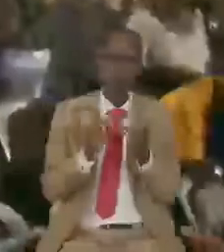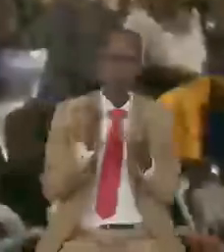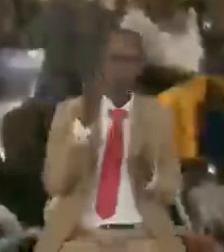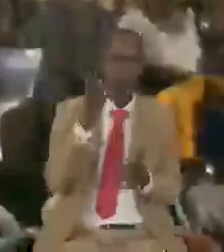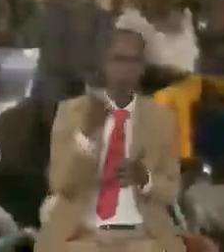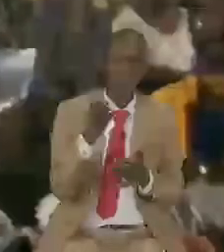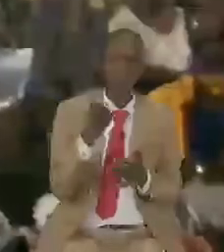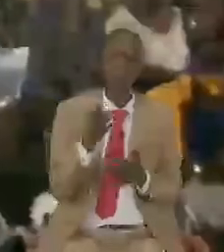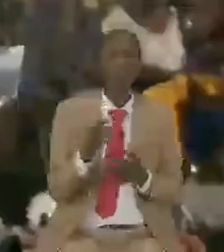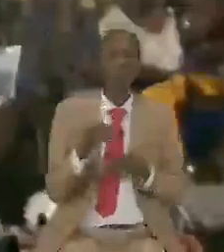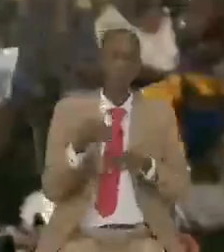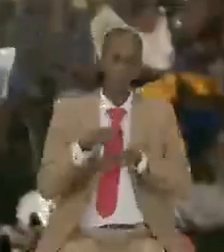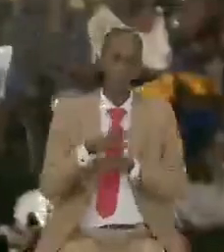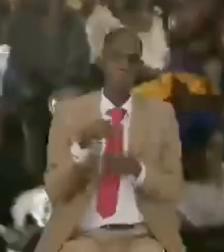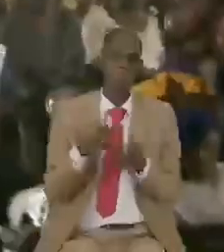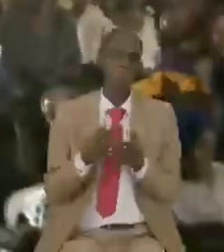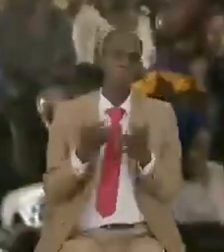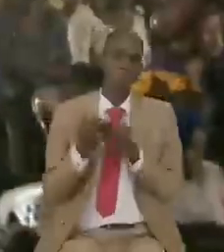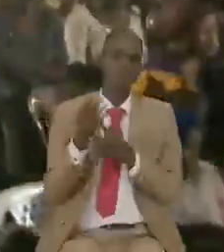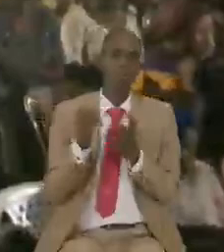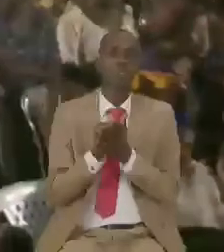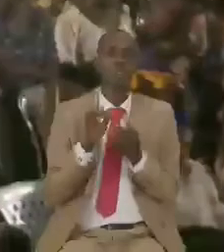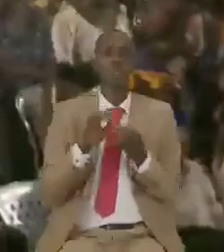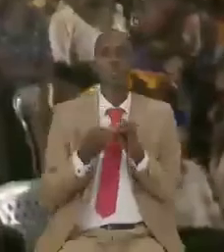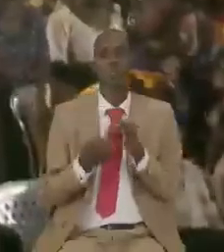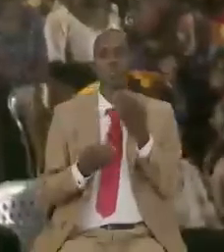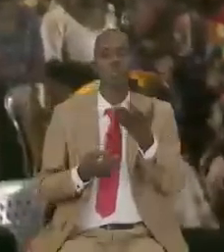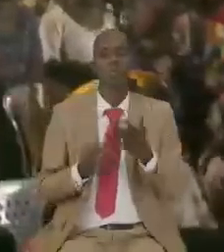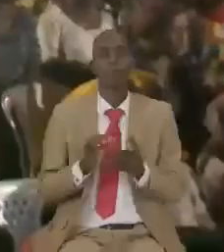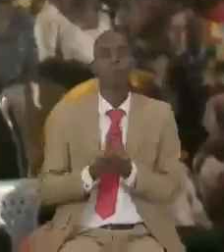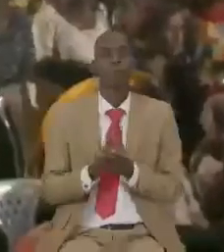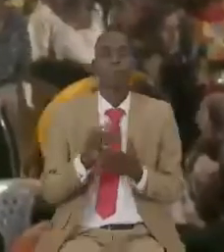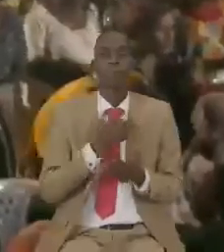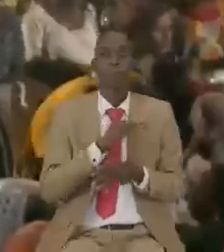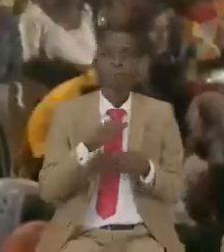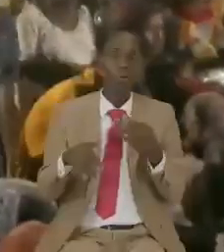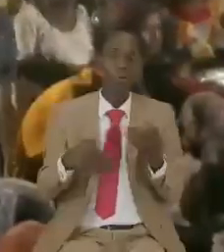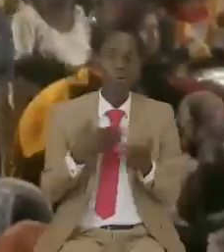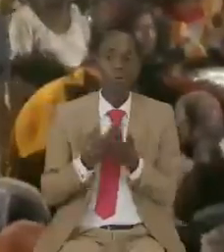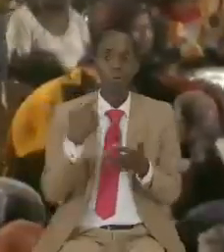And all the converts, those who gave their life to Christ today,